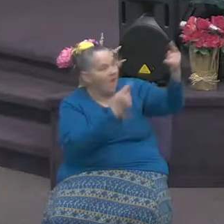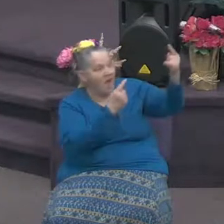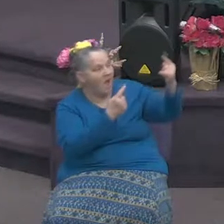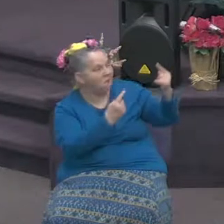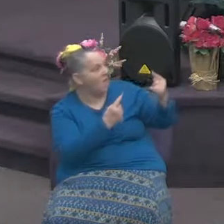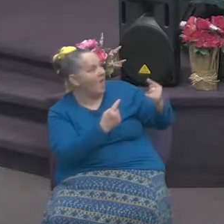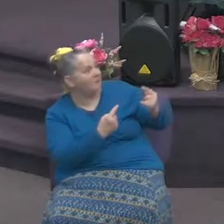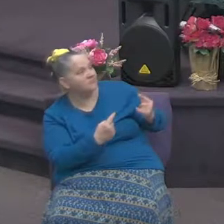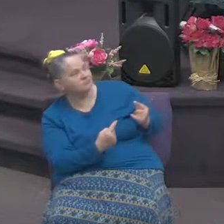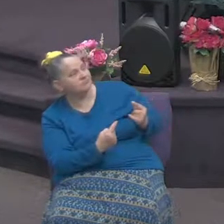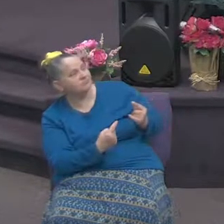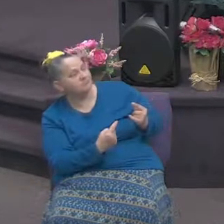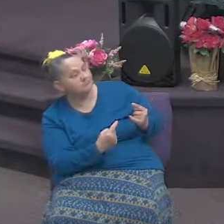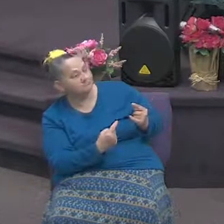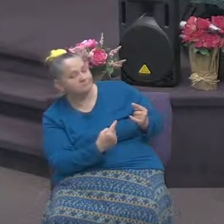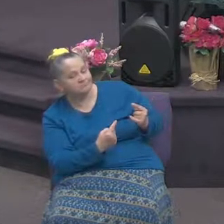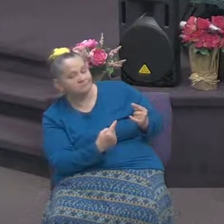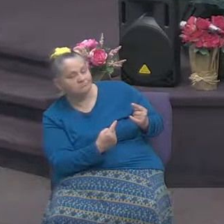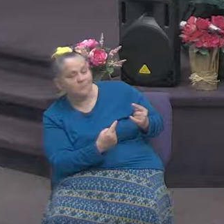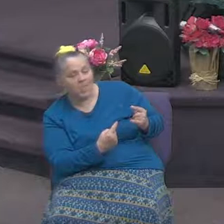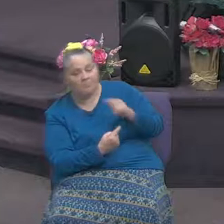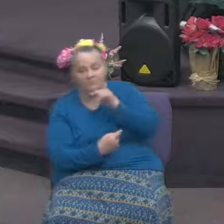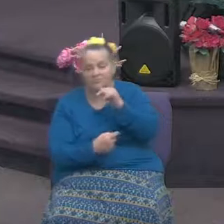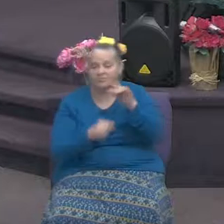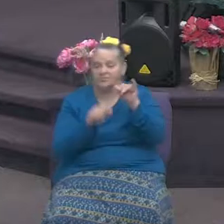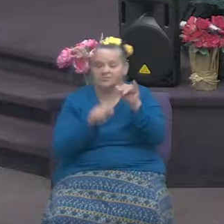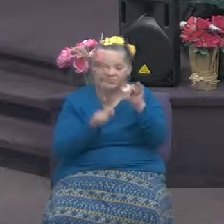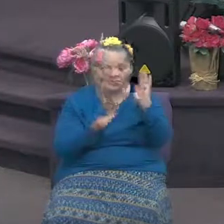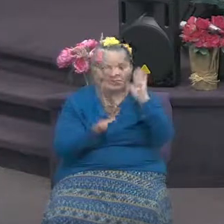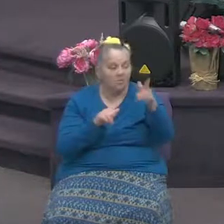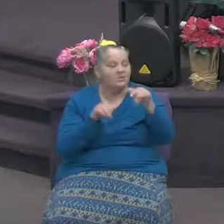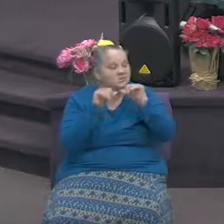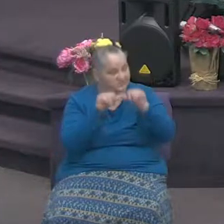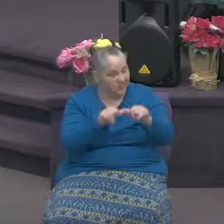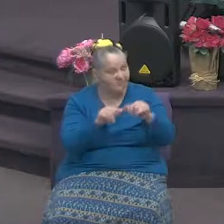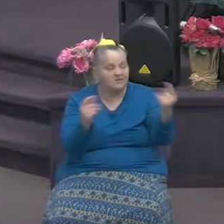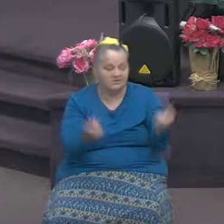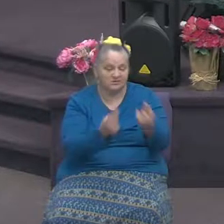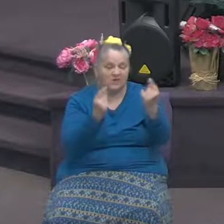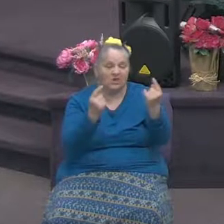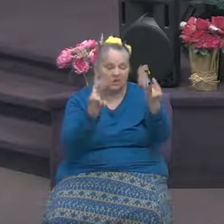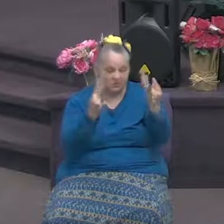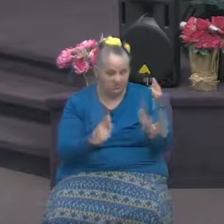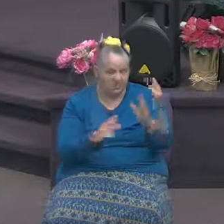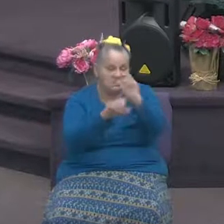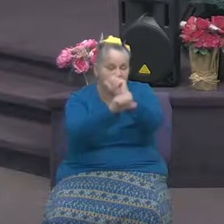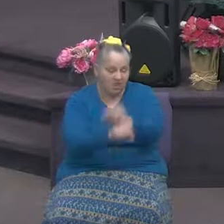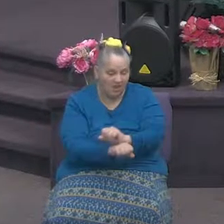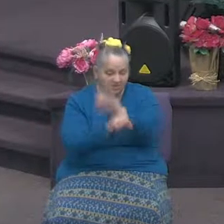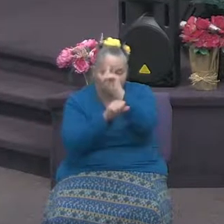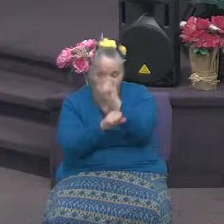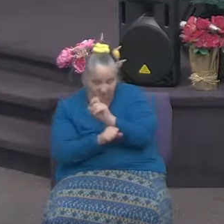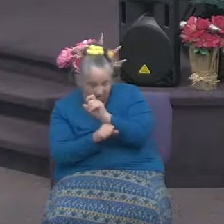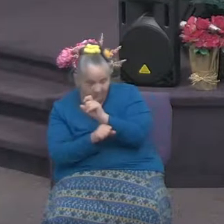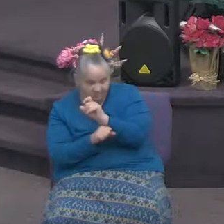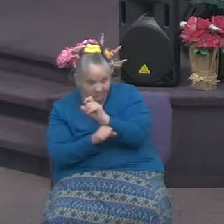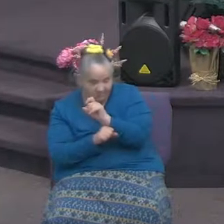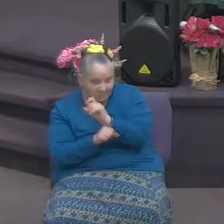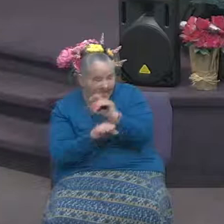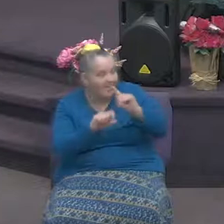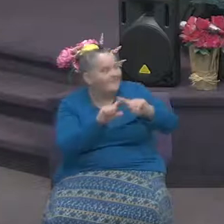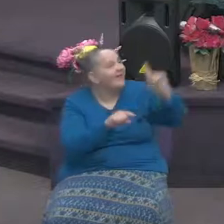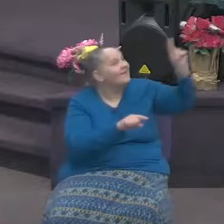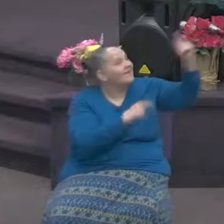come down, we would still be in our sins. We would still be slaves of Egypt. But